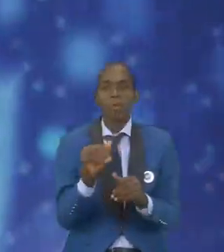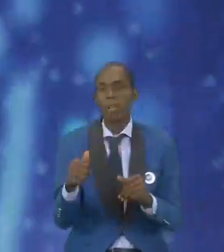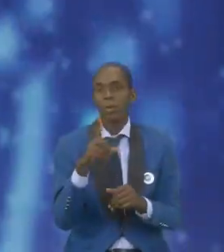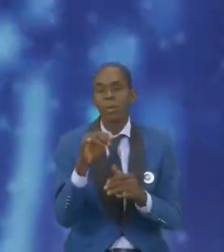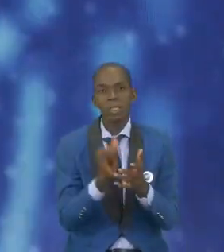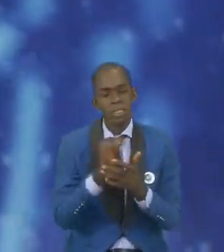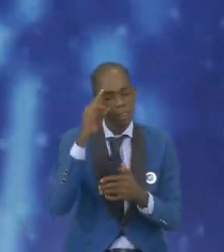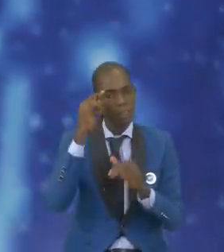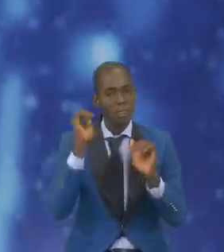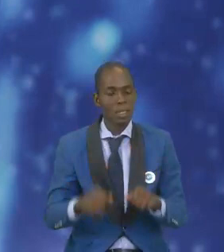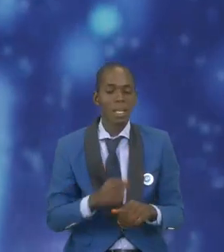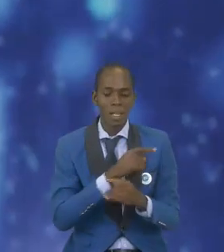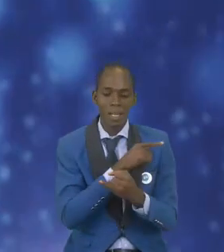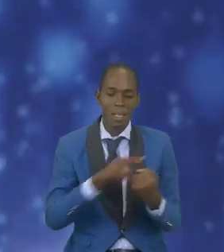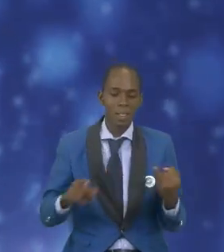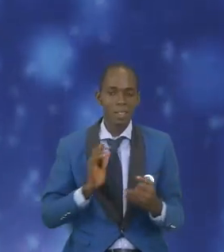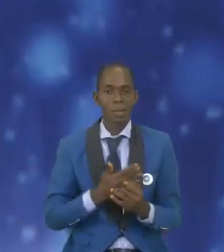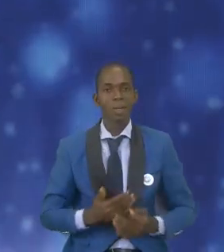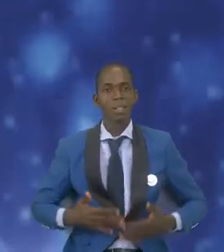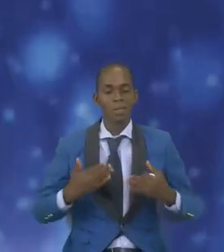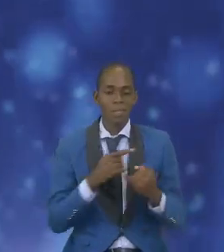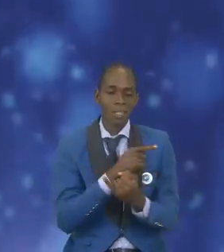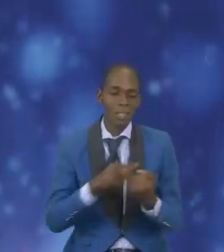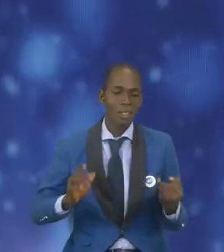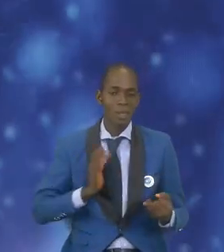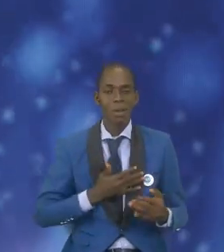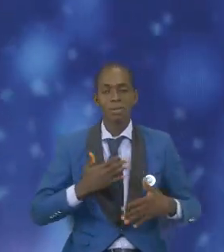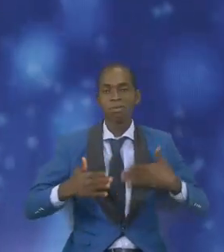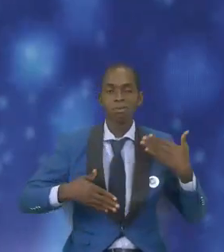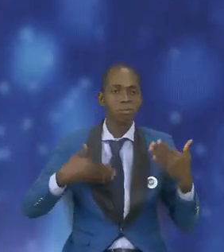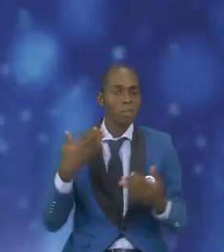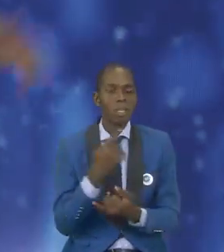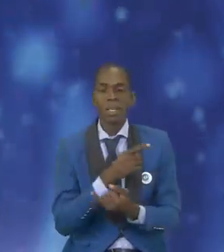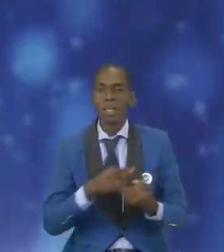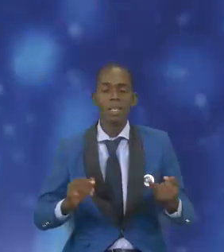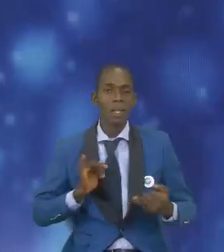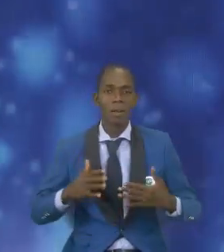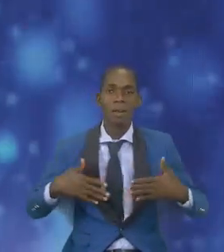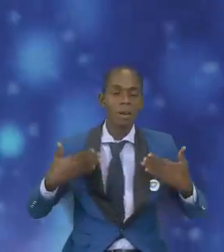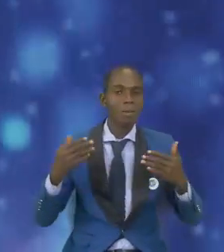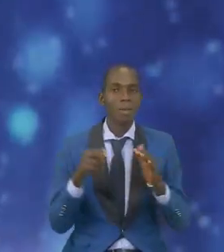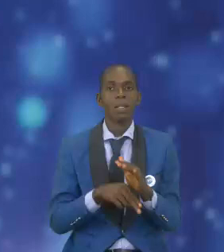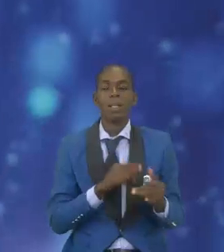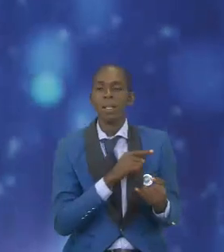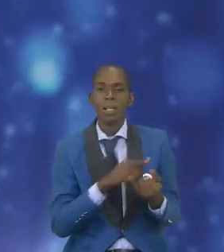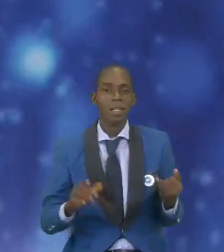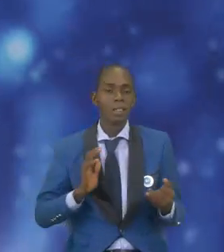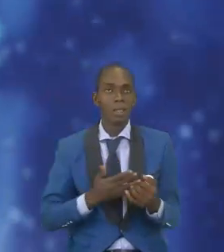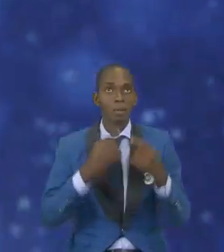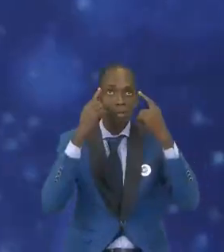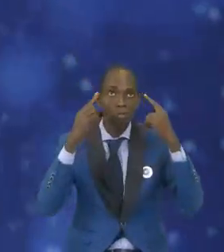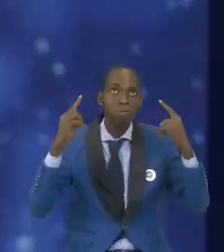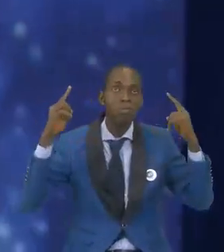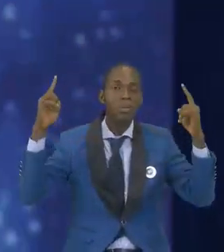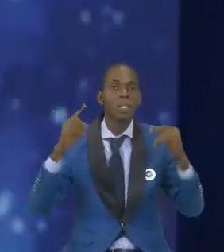lives, end our joy, end our happiness, end our success, end